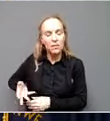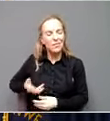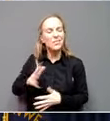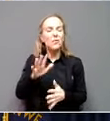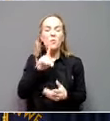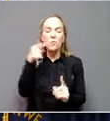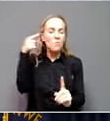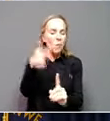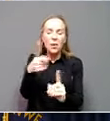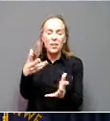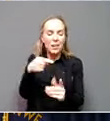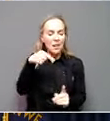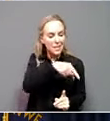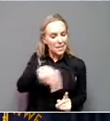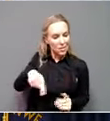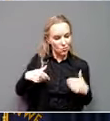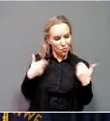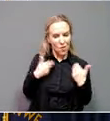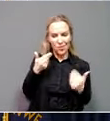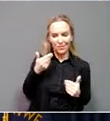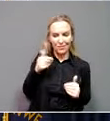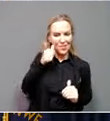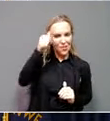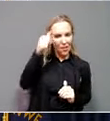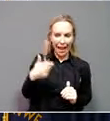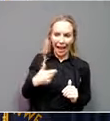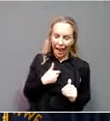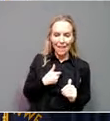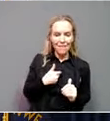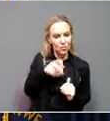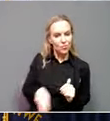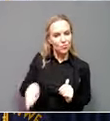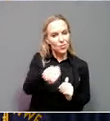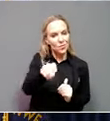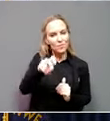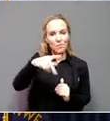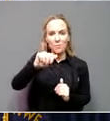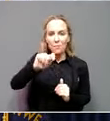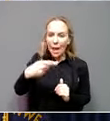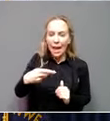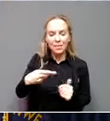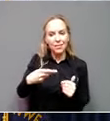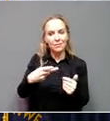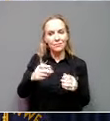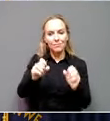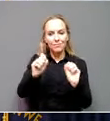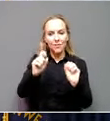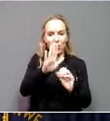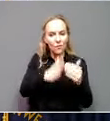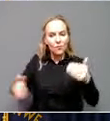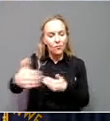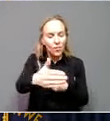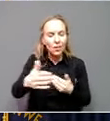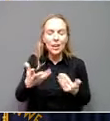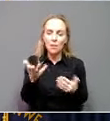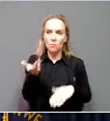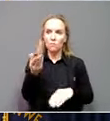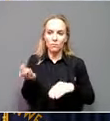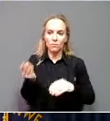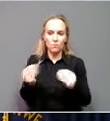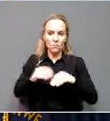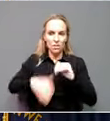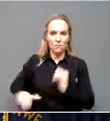kids, these young adults, has a path. They're all good paths right now. And more than ever before, you can pick a path